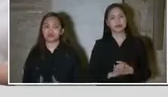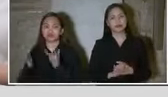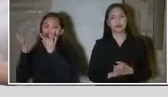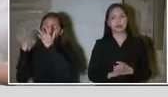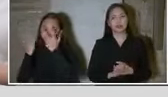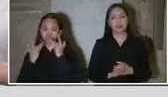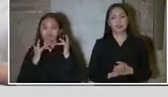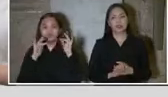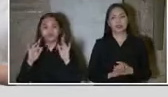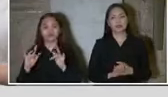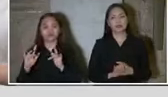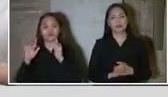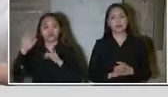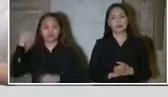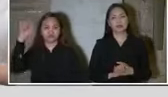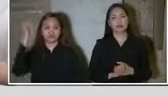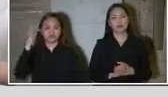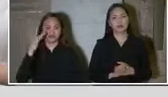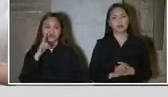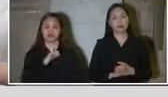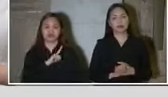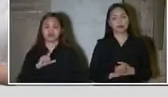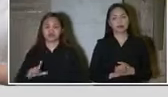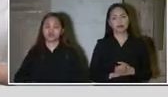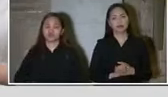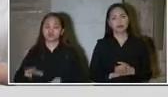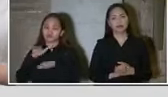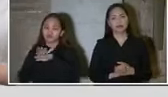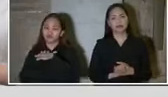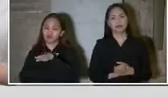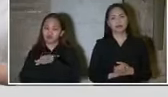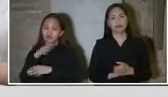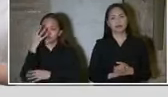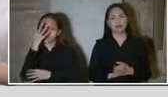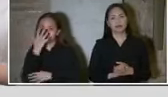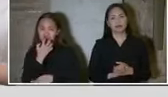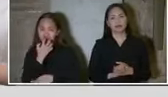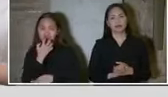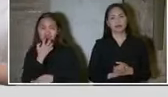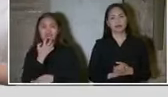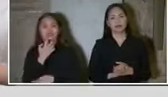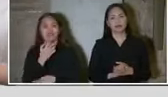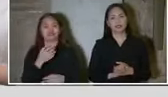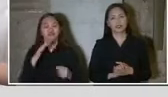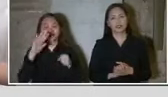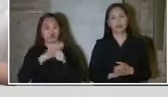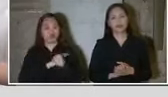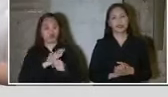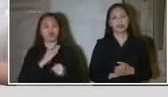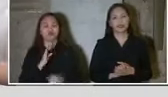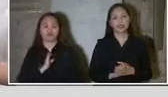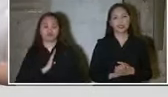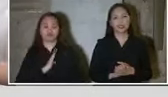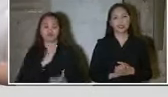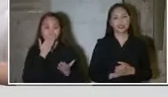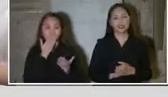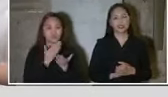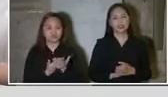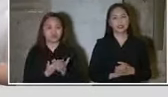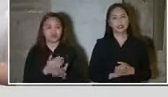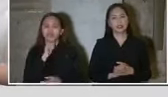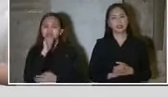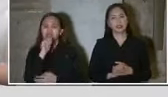Merciful and gracious is the Lord, slow to anger and abounding in kindness. Not according